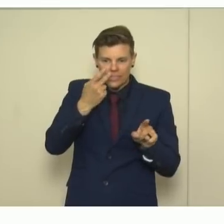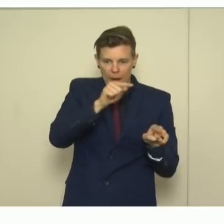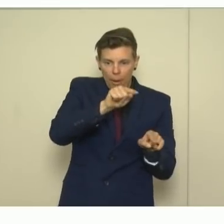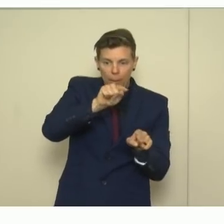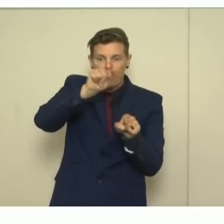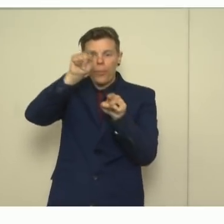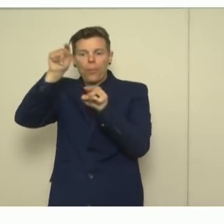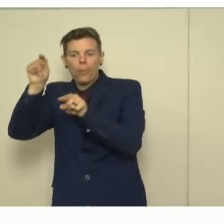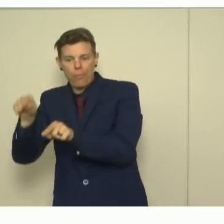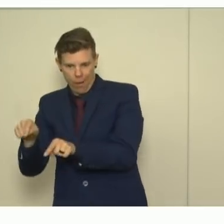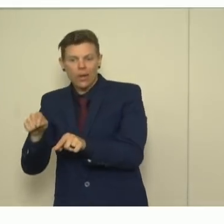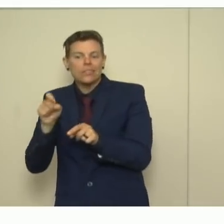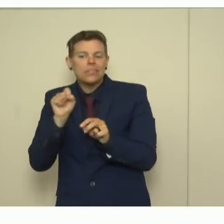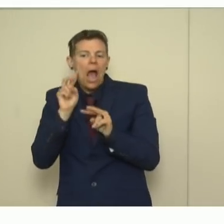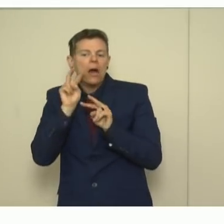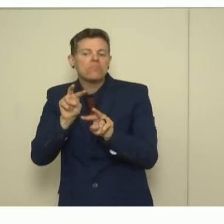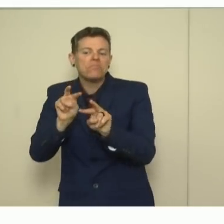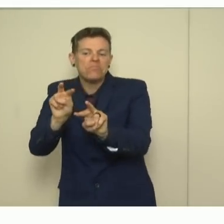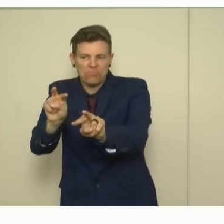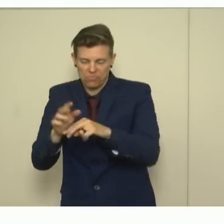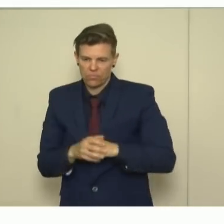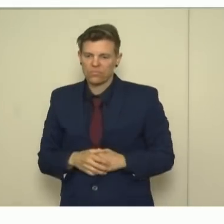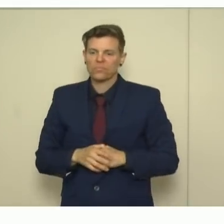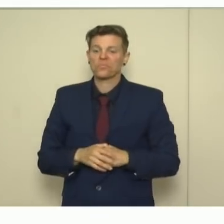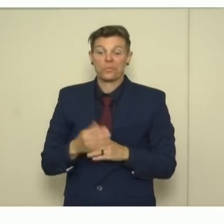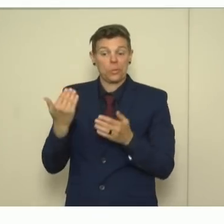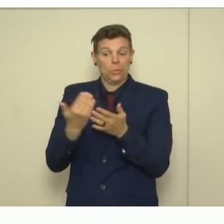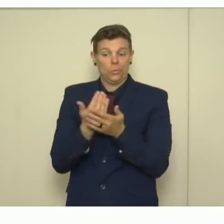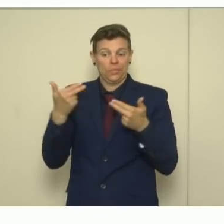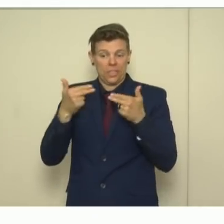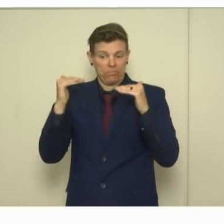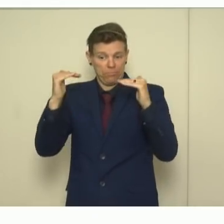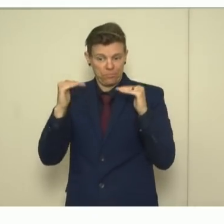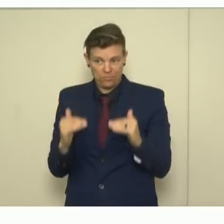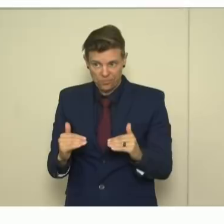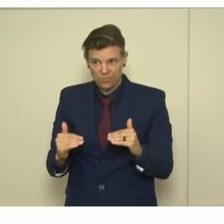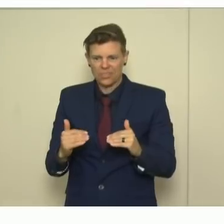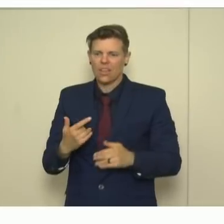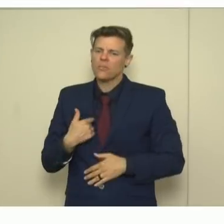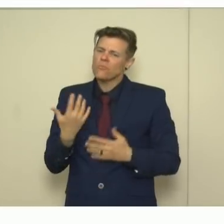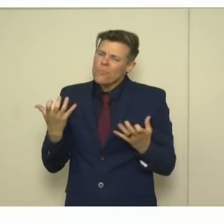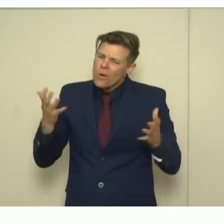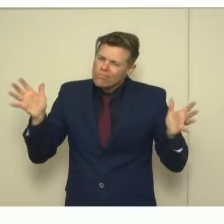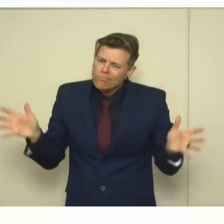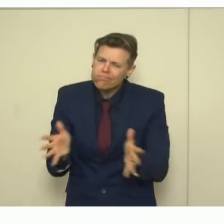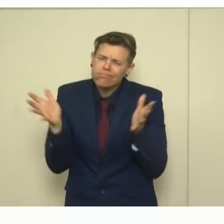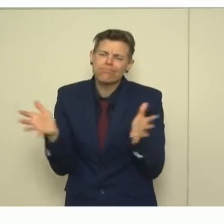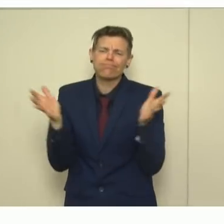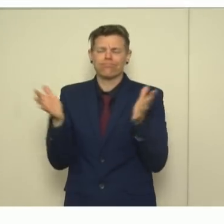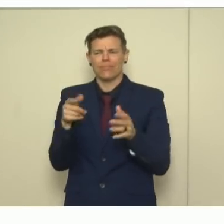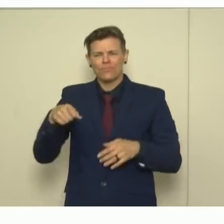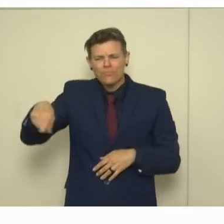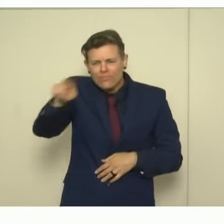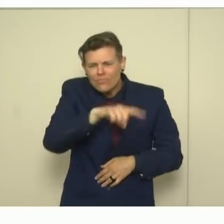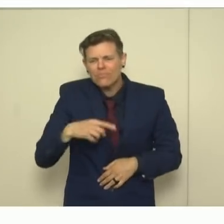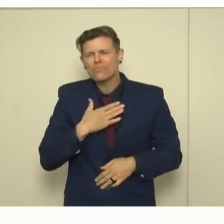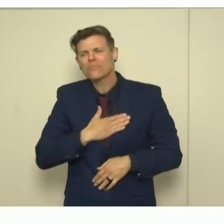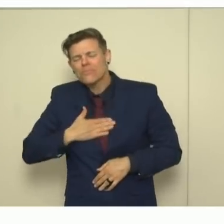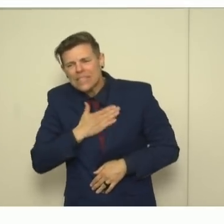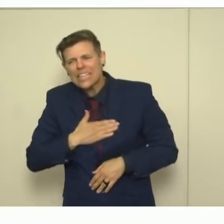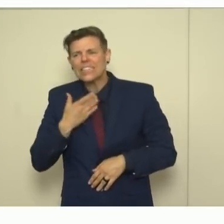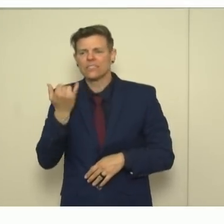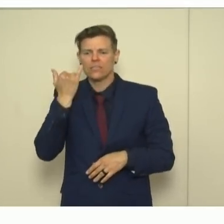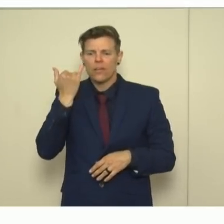provide additional encouragement to people about delaying, stopping any delays you may have in healthcare. It's very